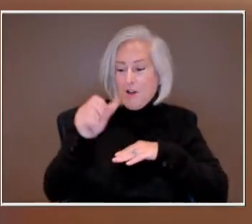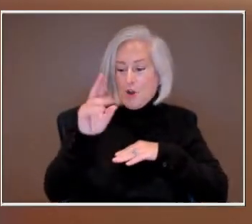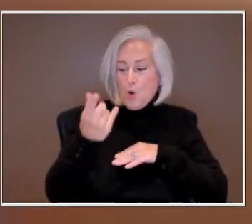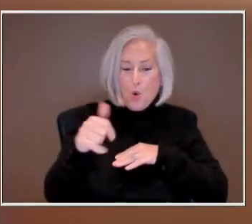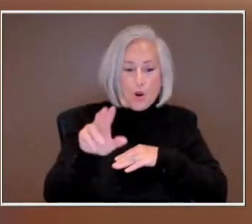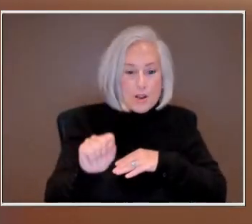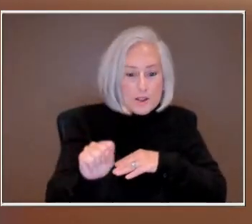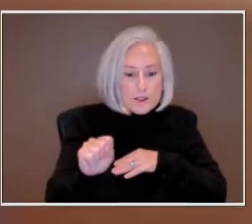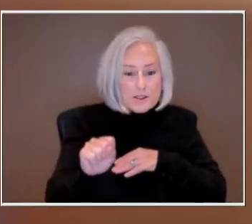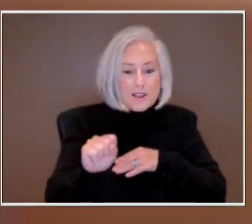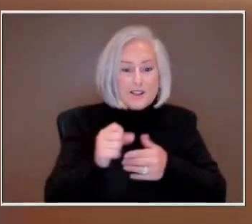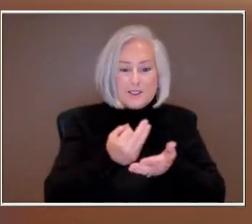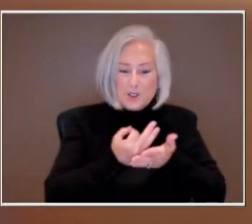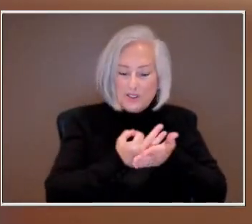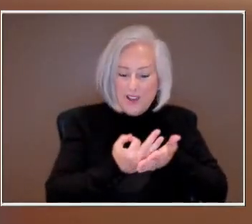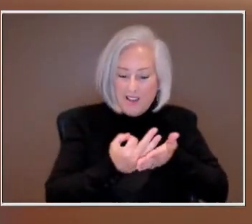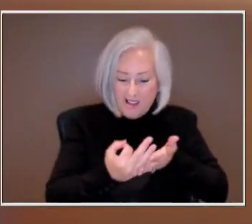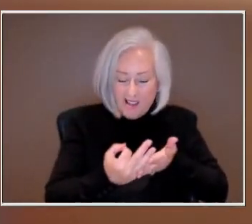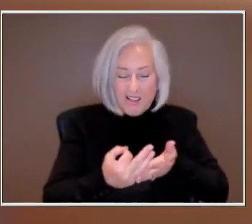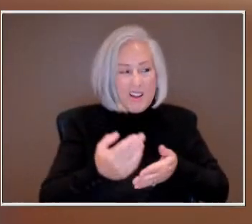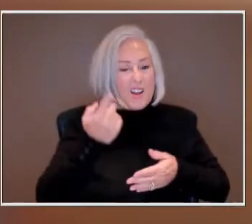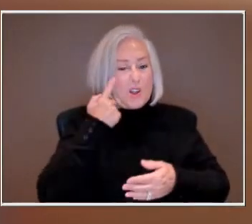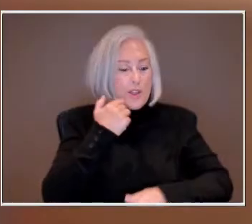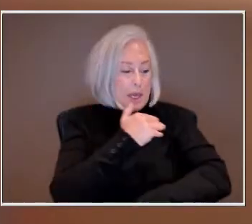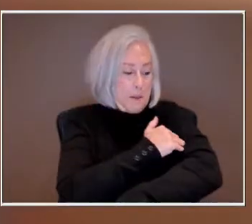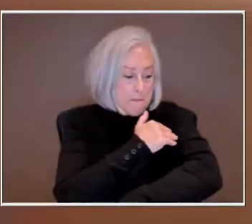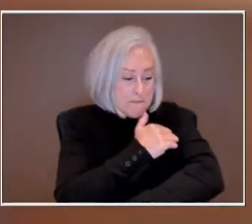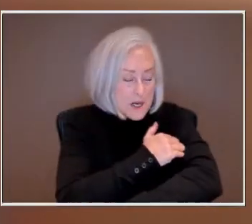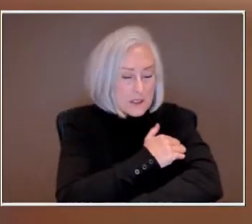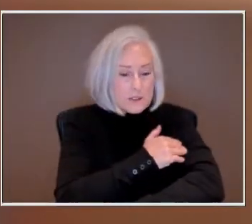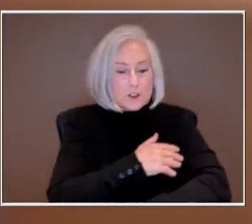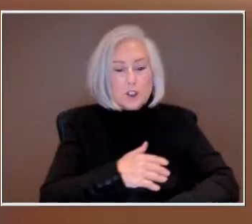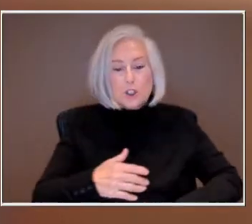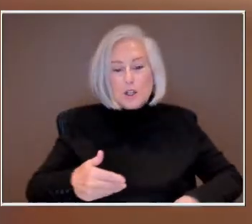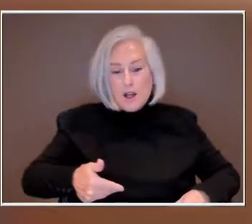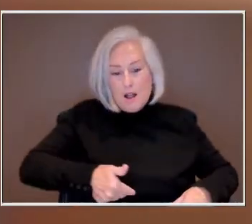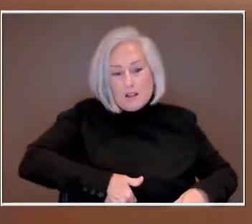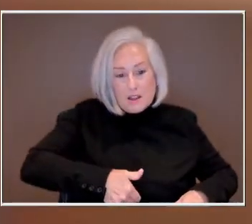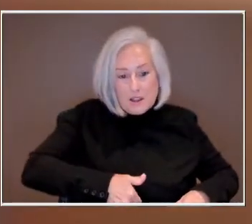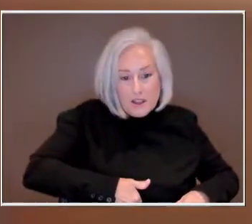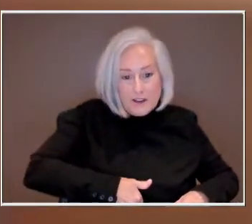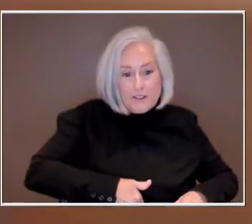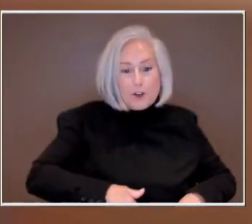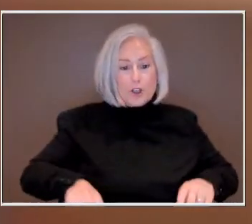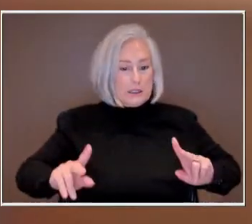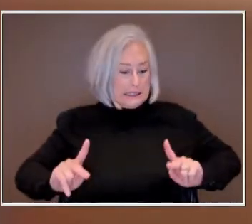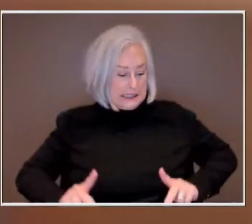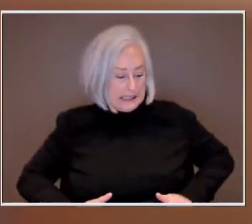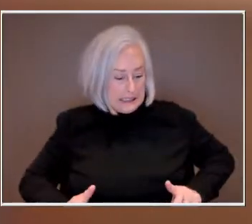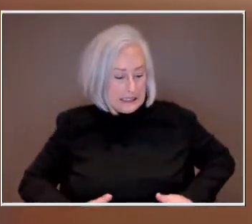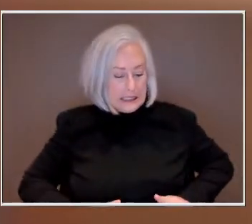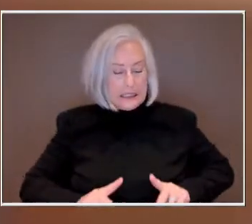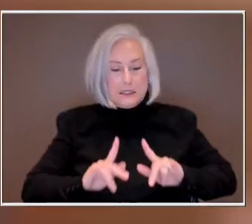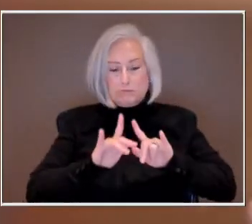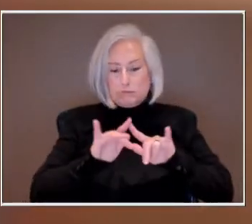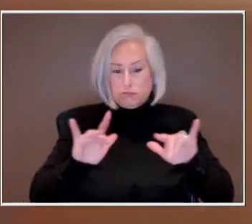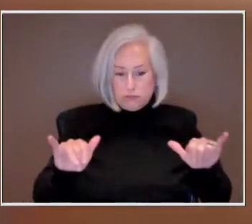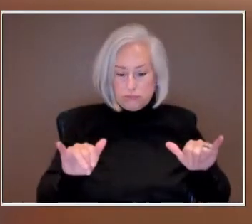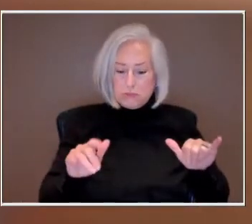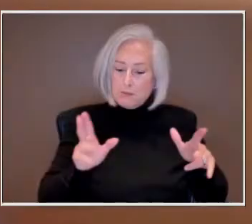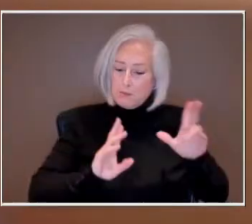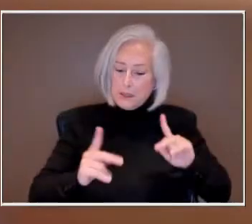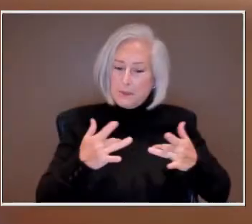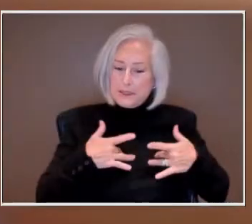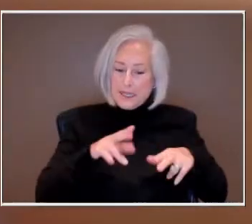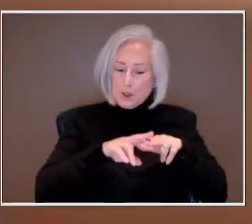liver is doing, how the muscles are doing. You know, people lose a lot of weight when they have a chronic illness like congestive heart failure. And so it's finding that time